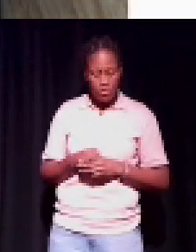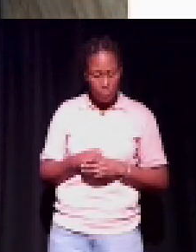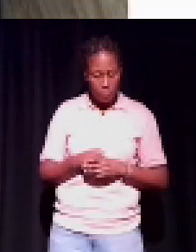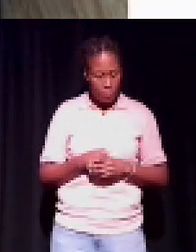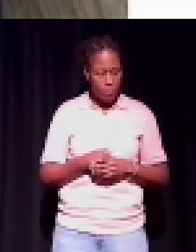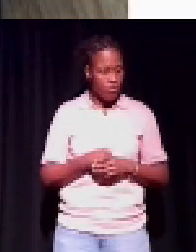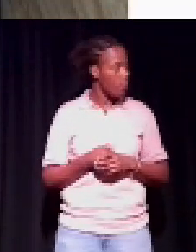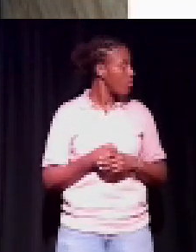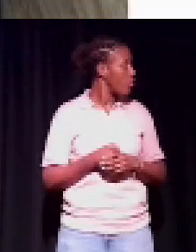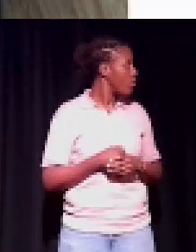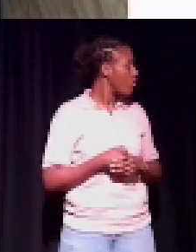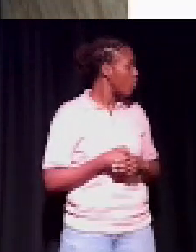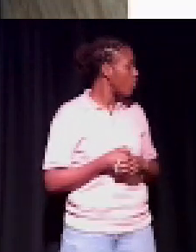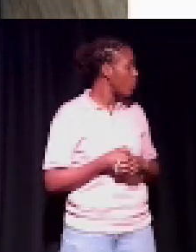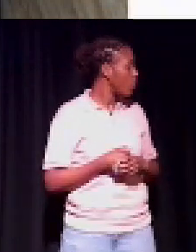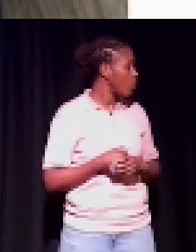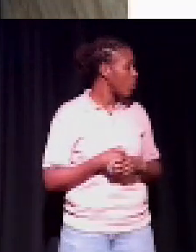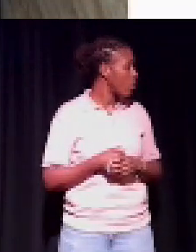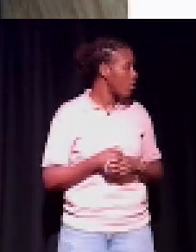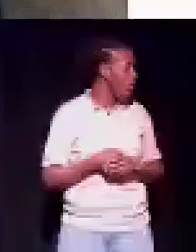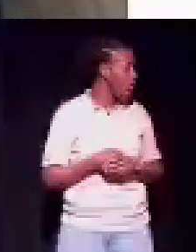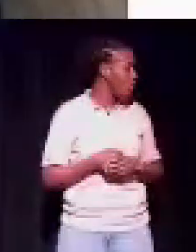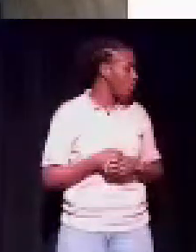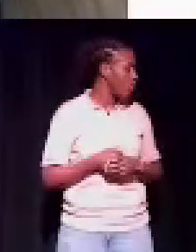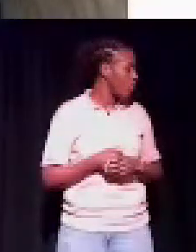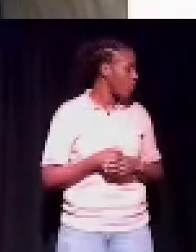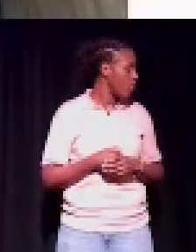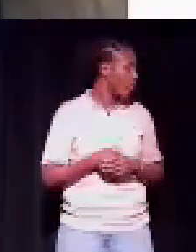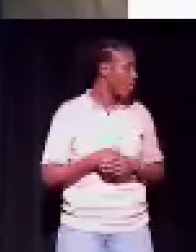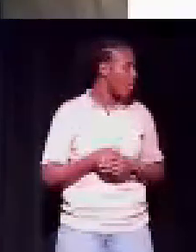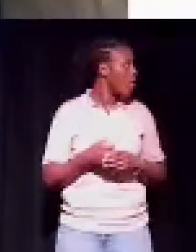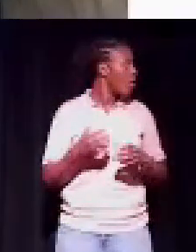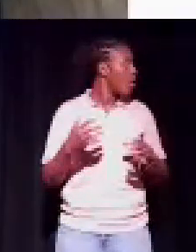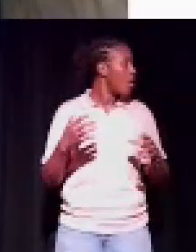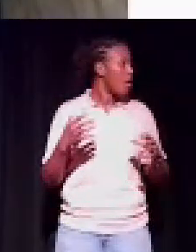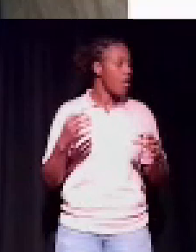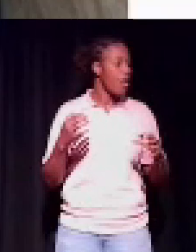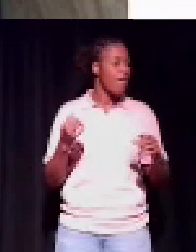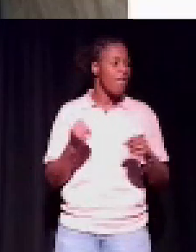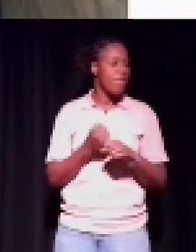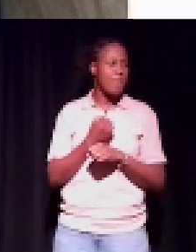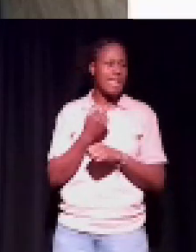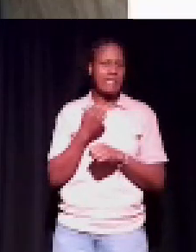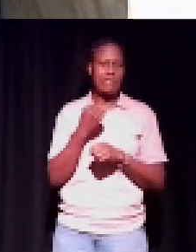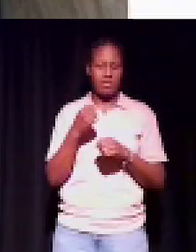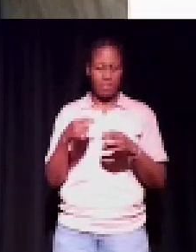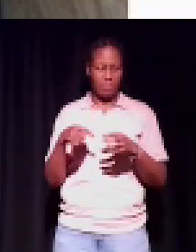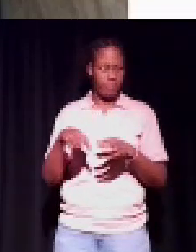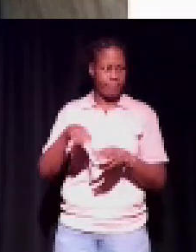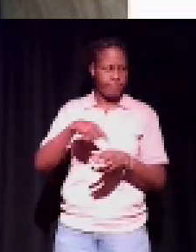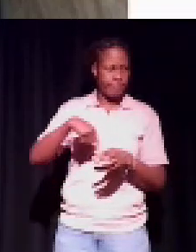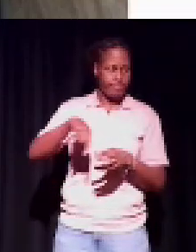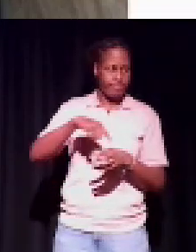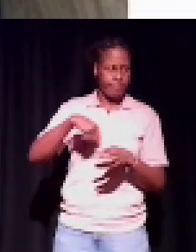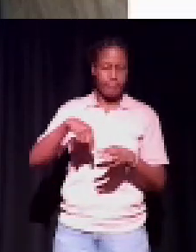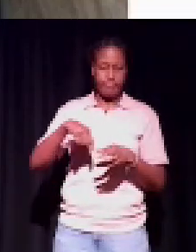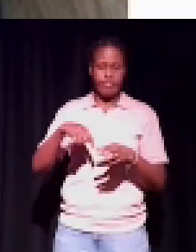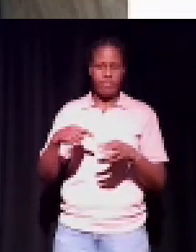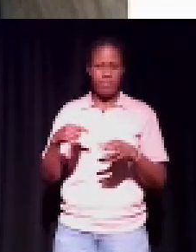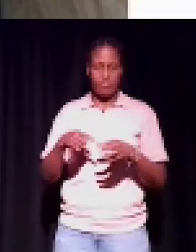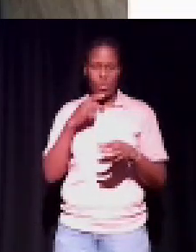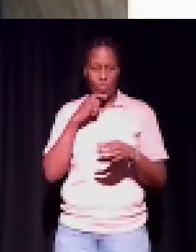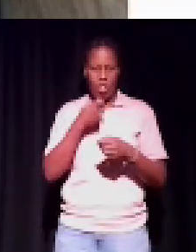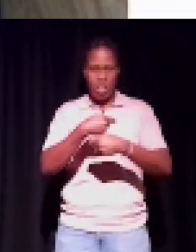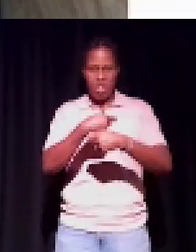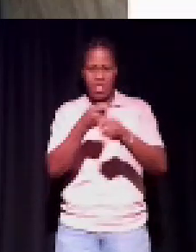a very cheap switch, which is actually what we've been using as mic weights tonight, because I brought loads with me. I'll just hand a few of these out for